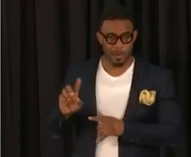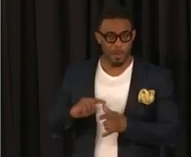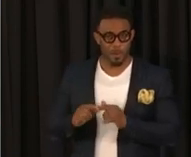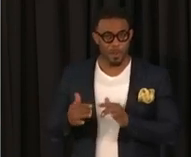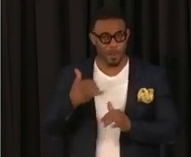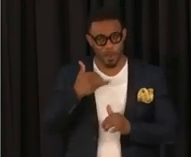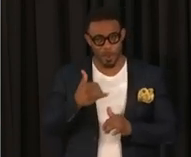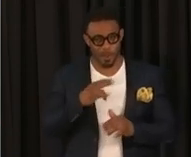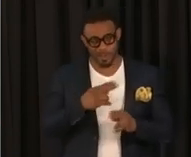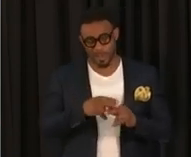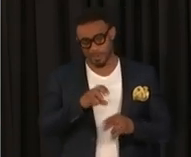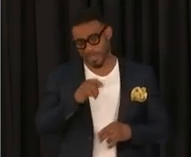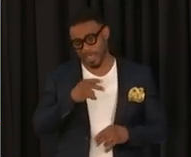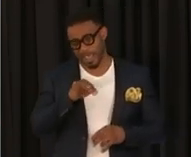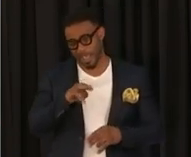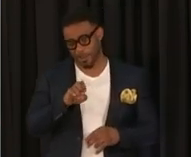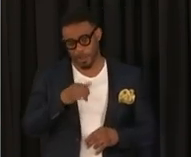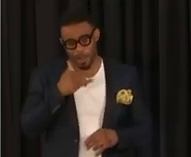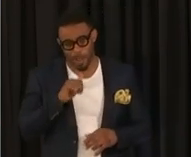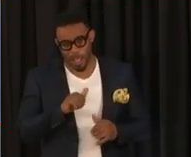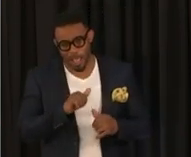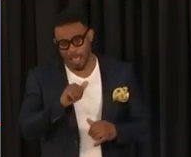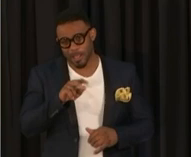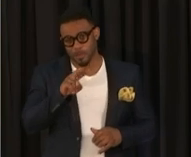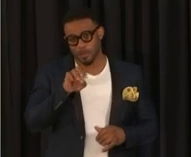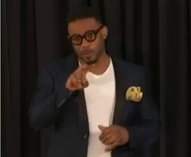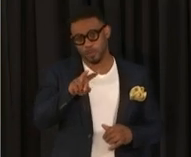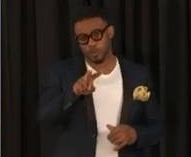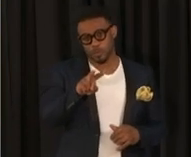dcseu.com, or you can call her. Her name is Catherine. Call her at